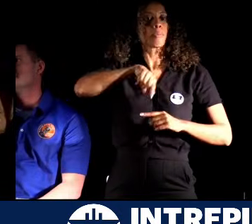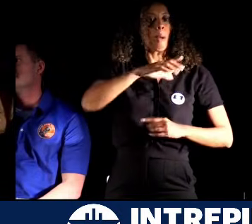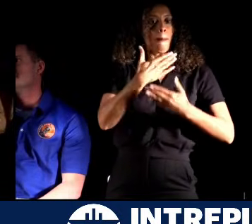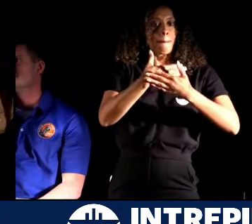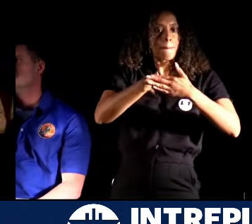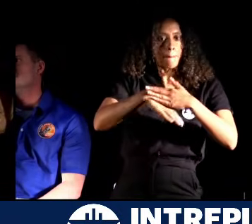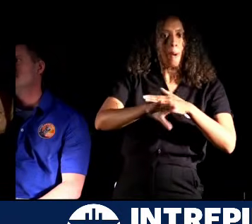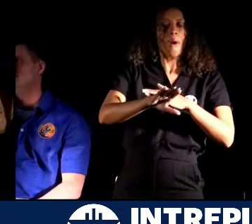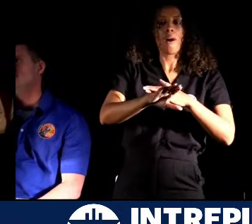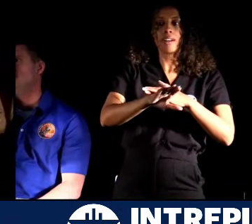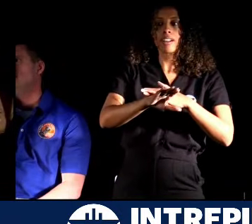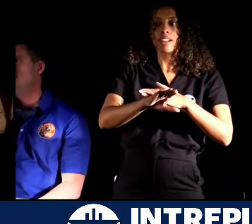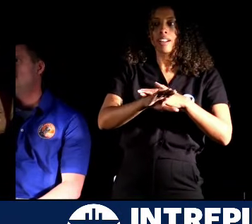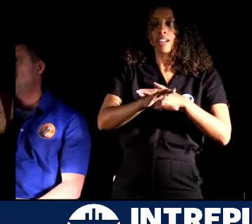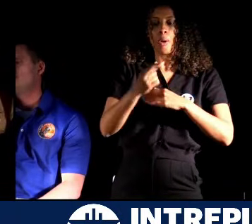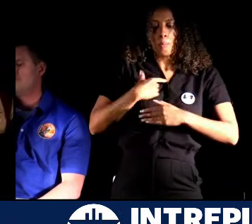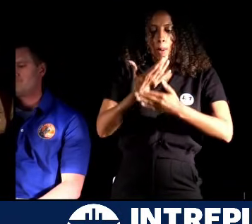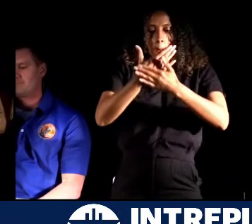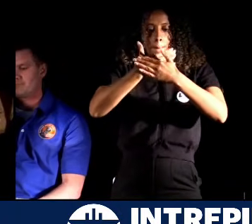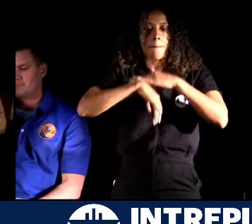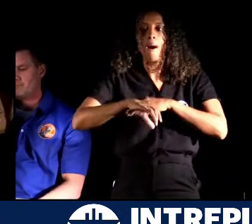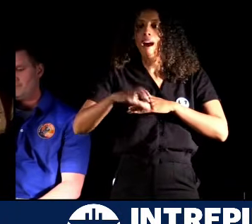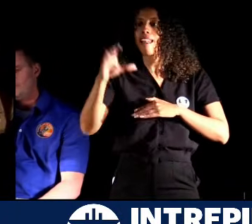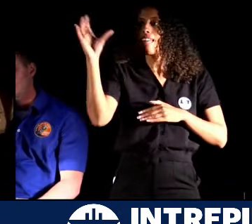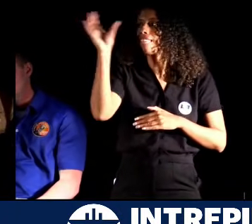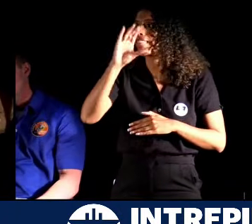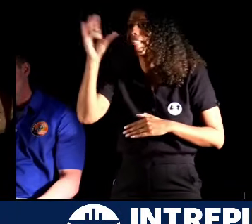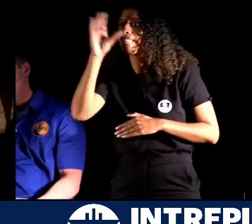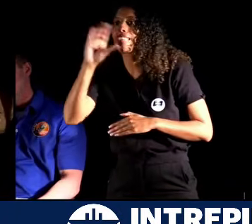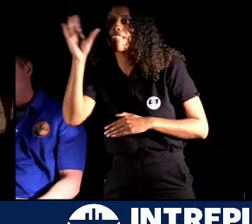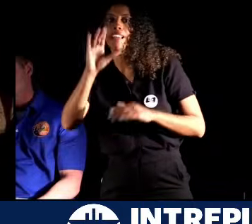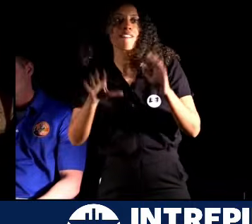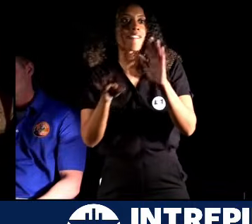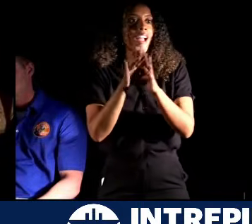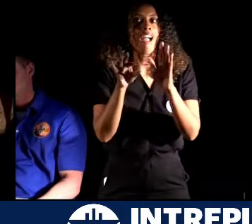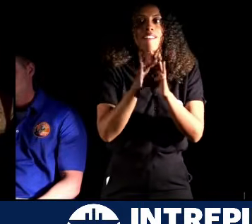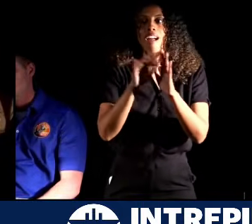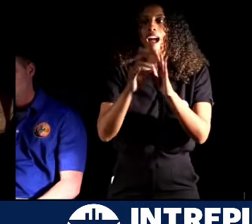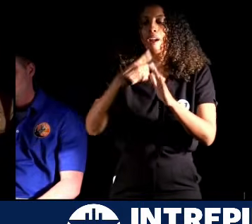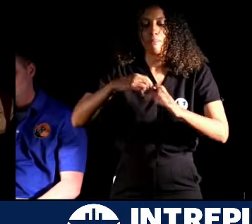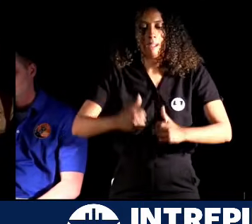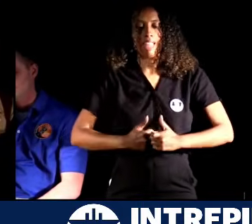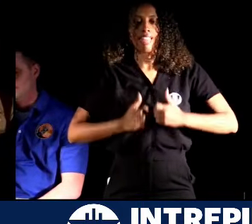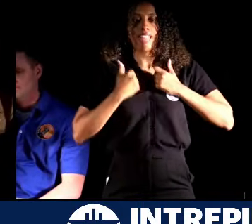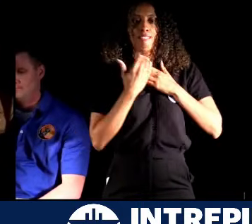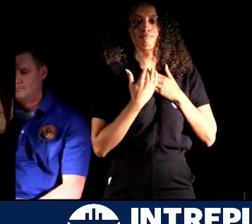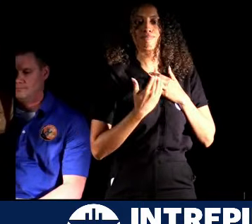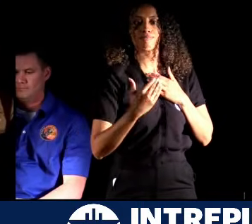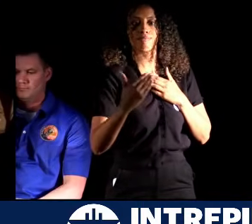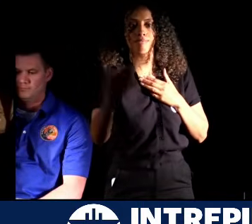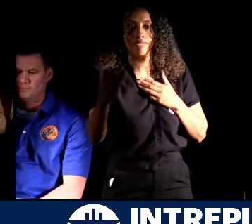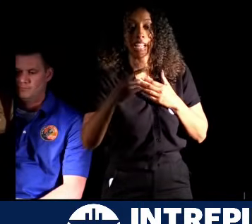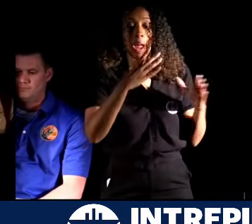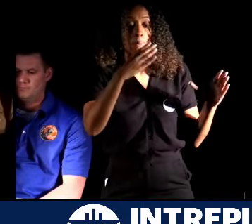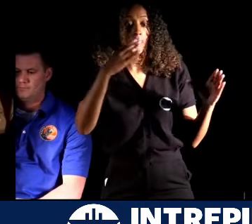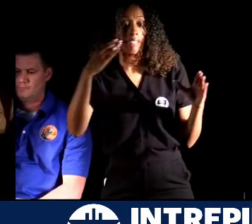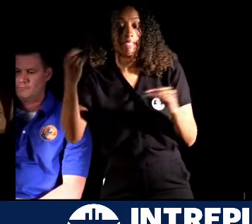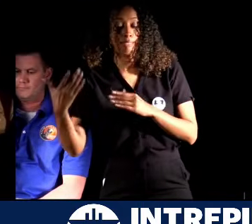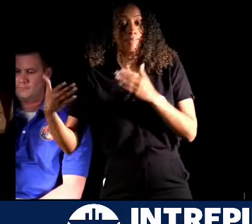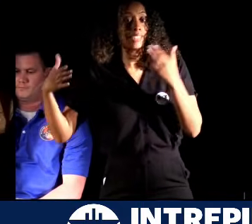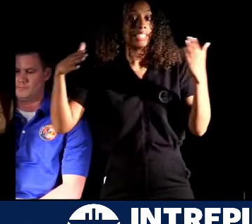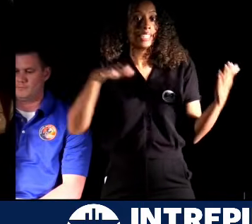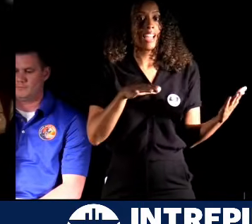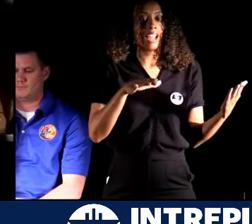are born explorers. We live as explorers. And we live this life as explorers as well.